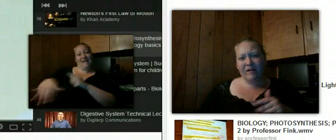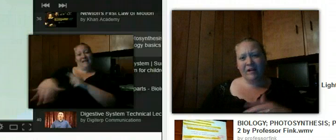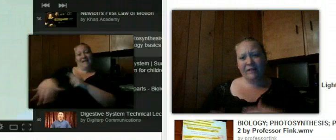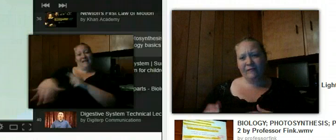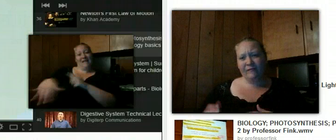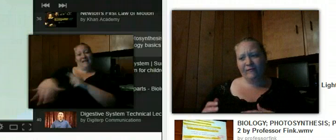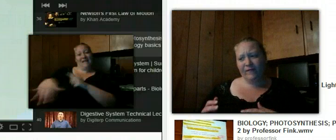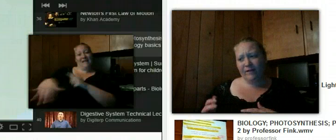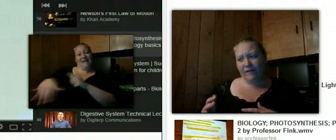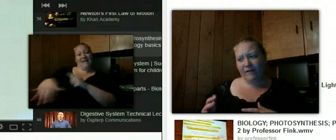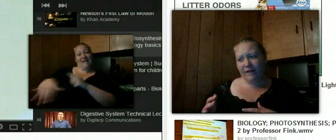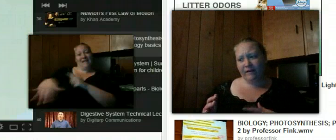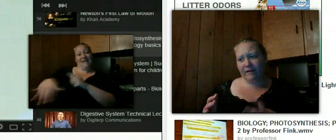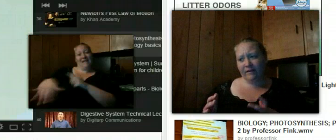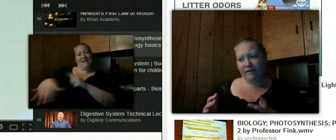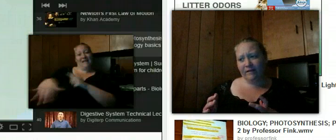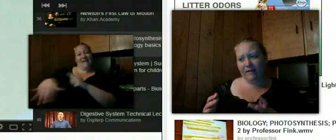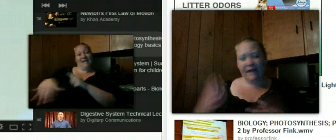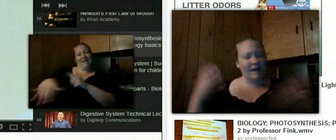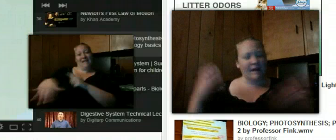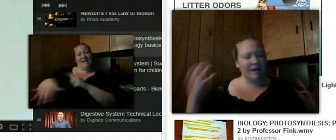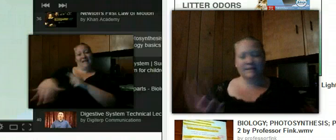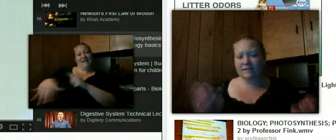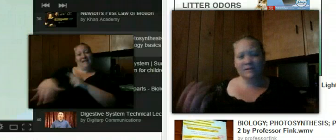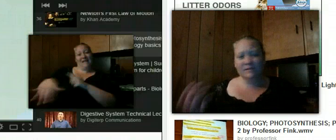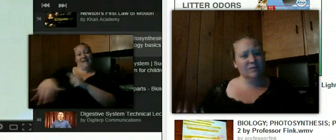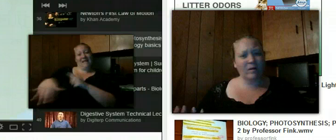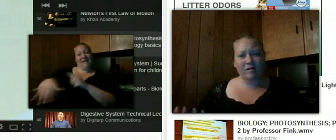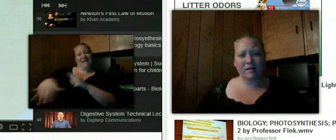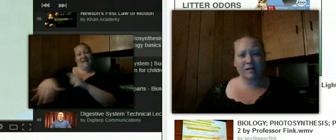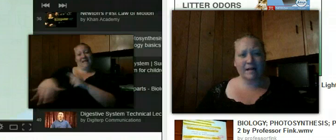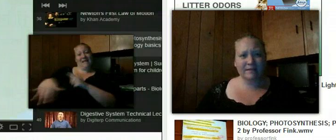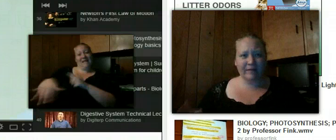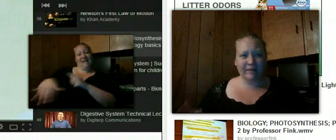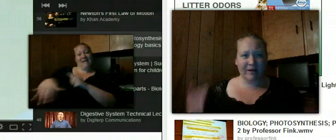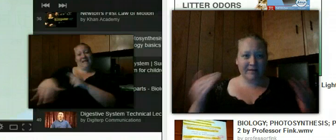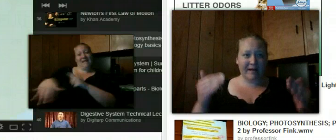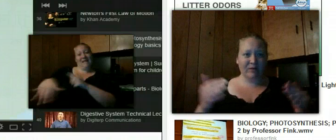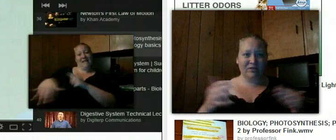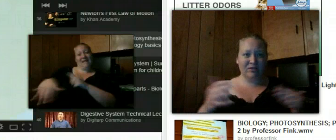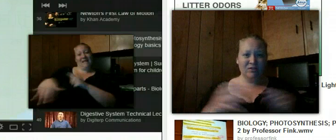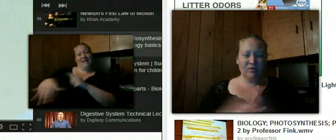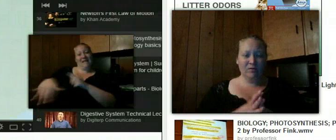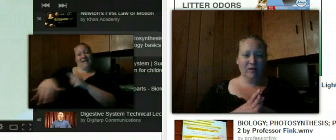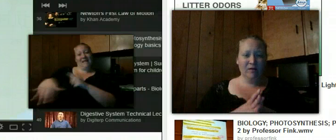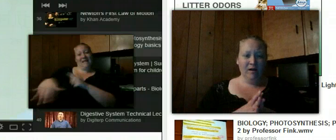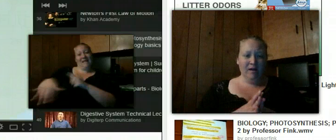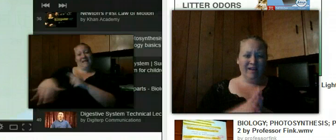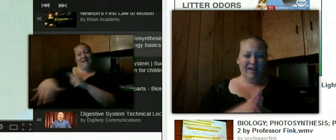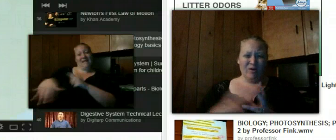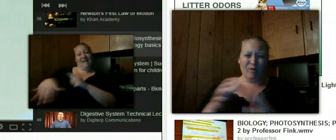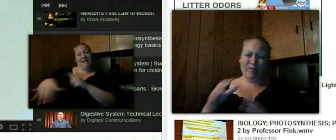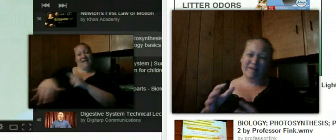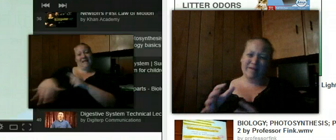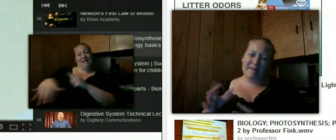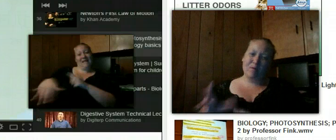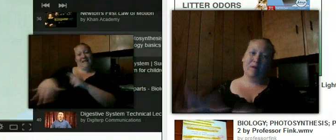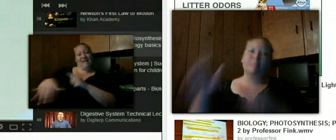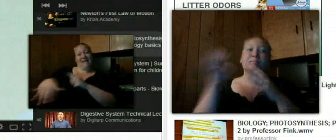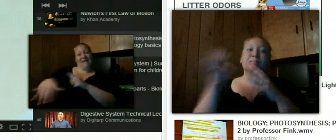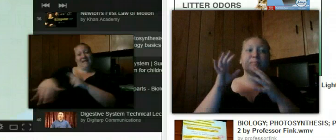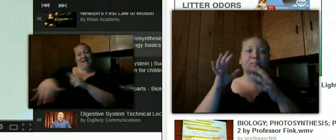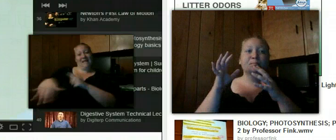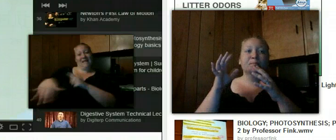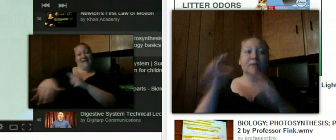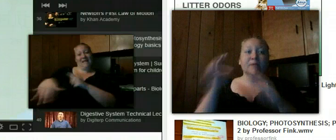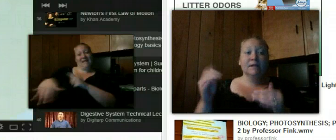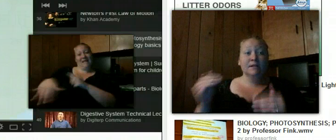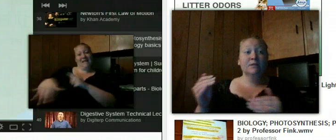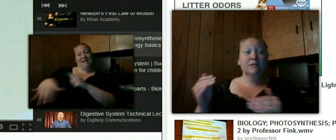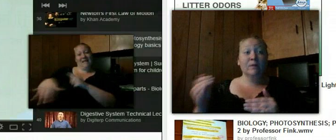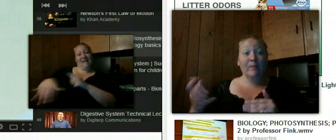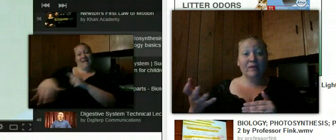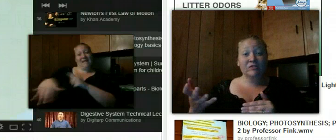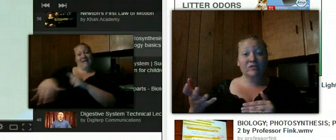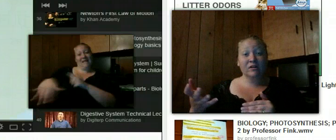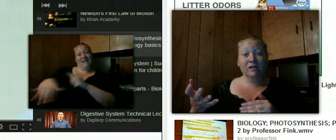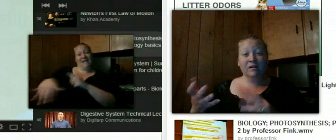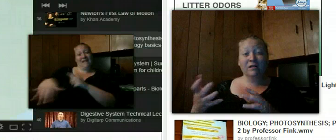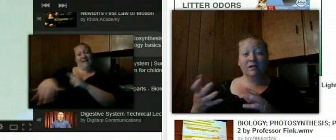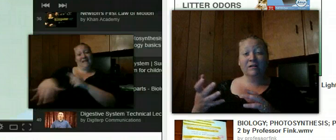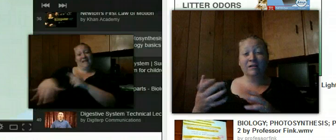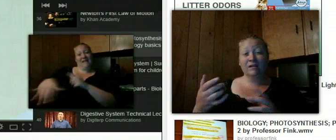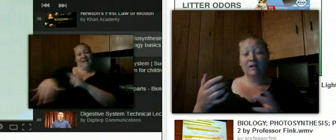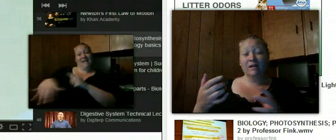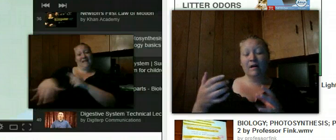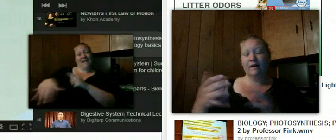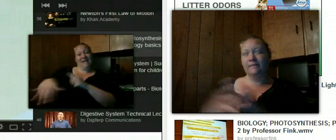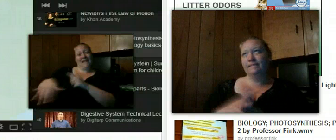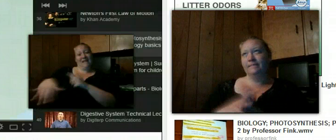This part, I feel like I still need to work on classifiers, how to incorporate that more, put it into a